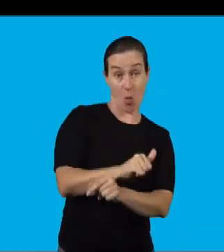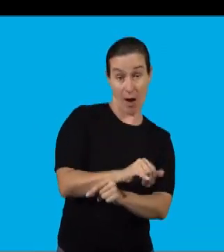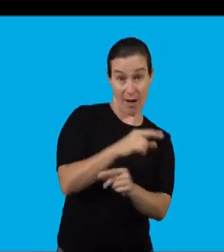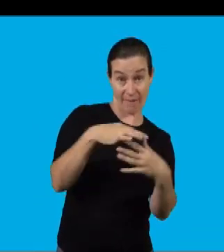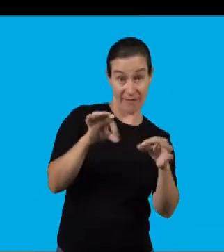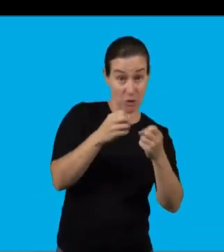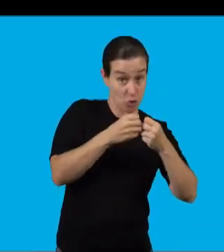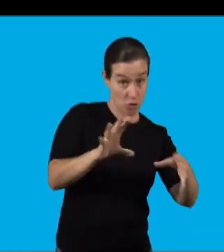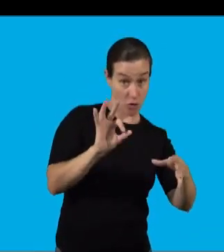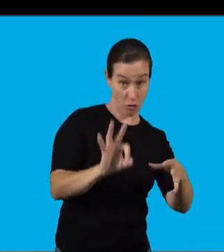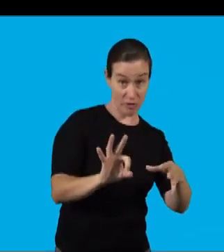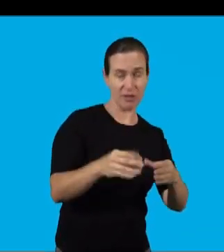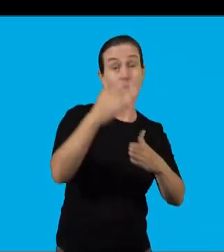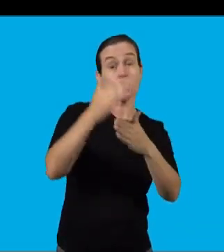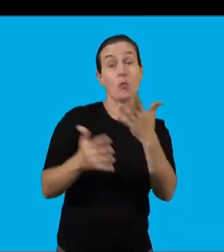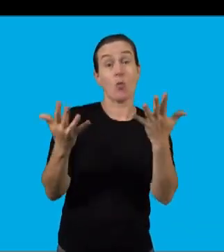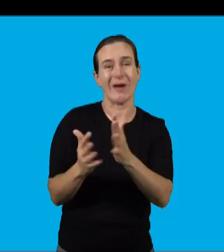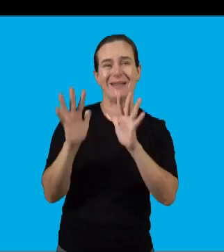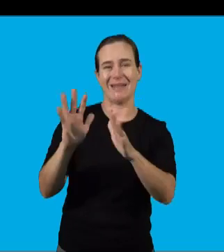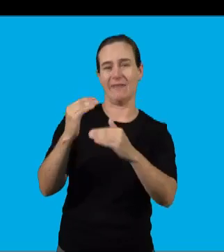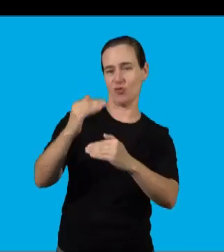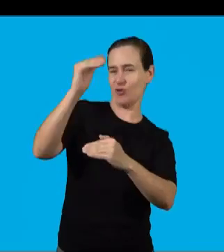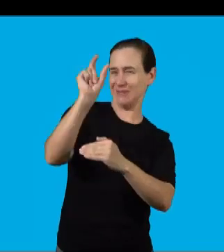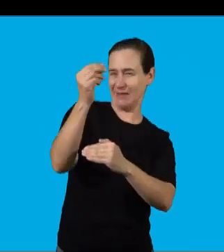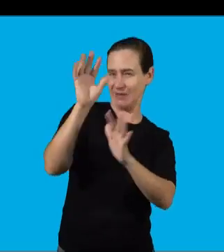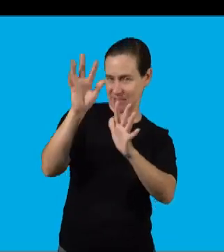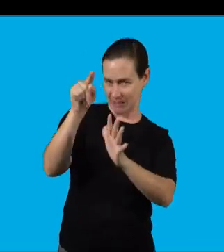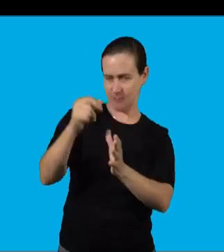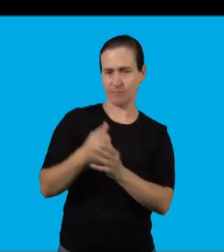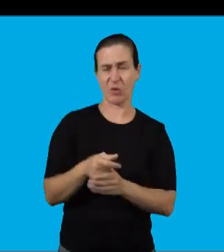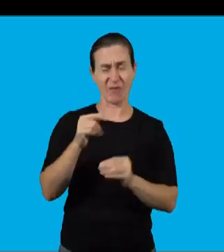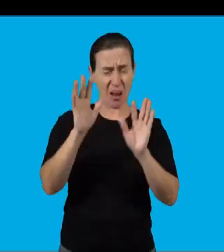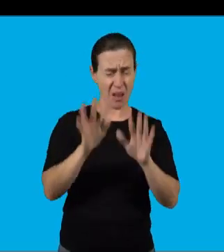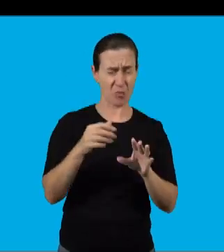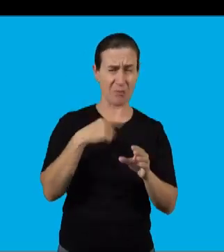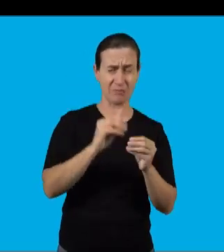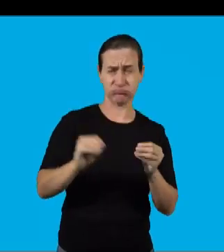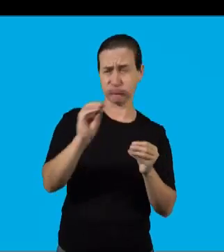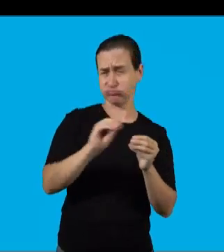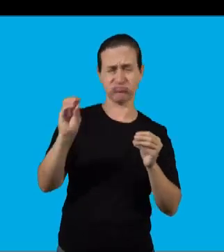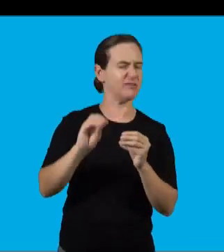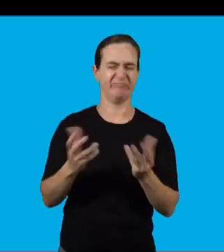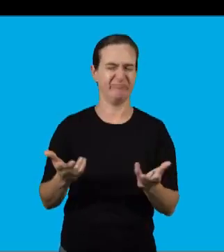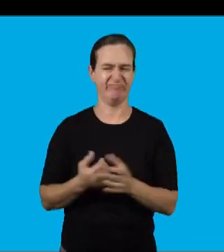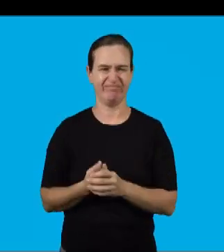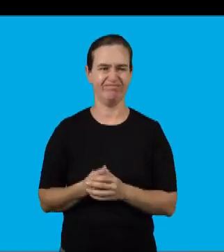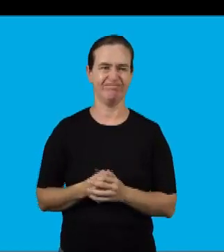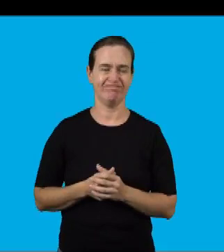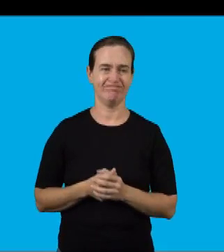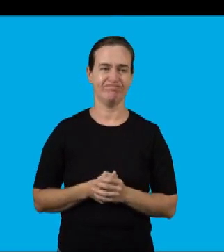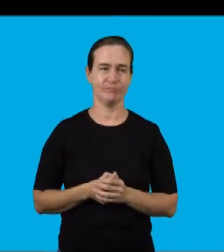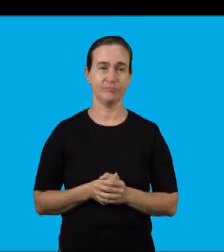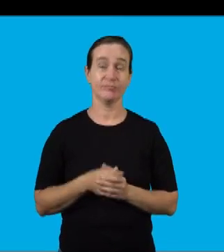we are going to stop at 10. So that's not a lot of values to substitute. The term that we were given, or